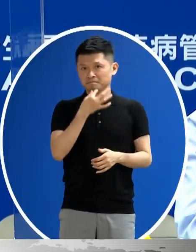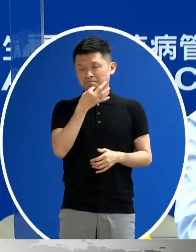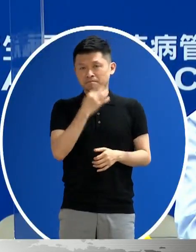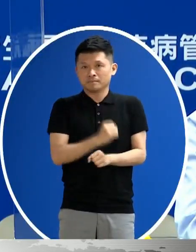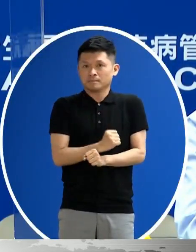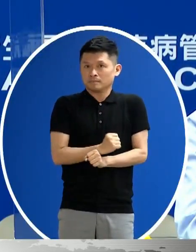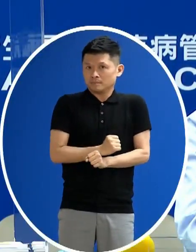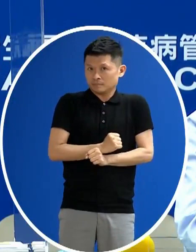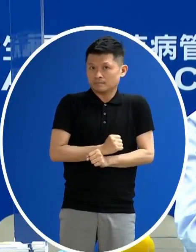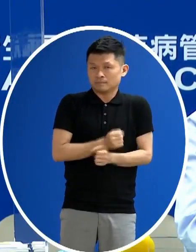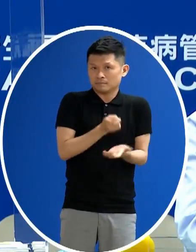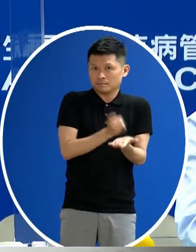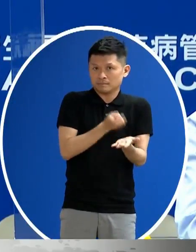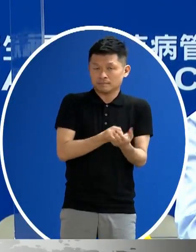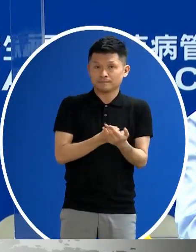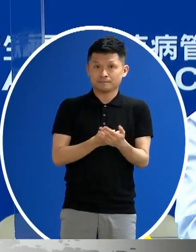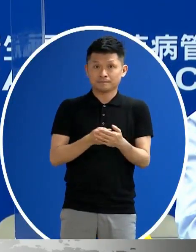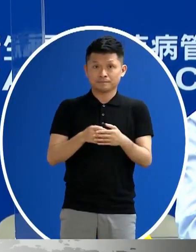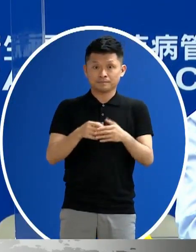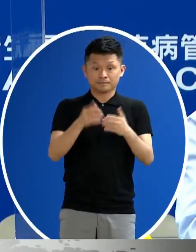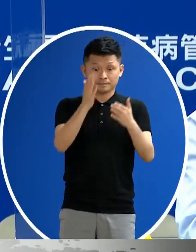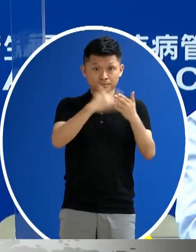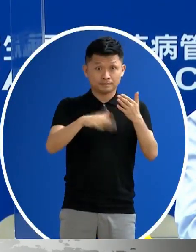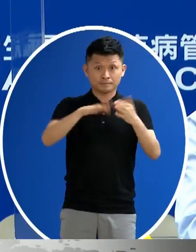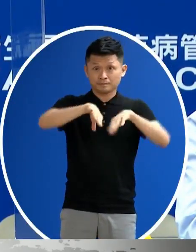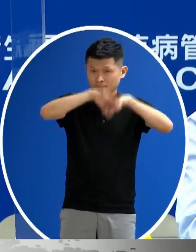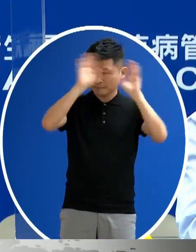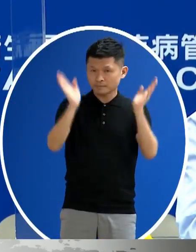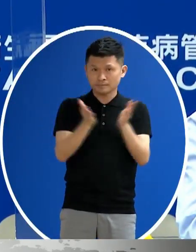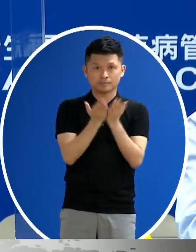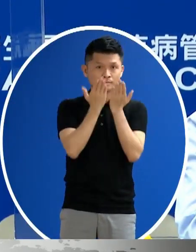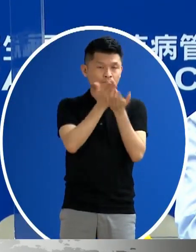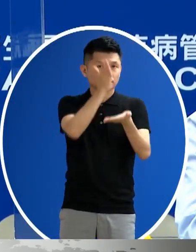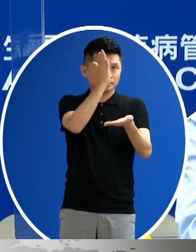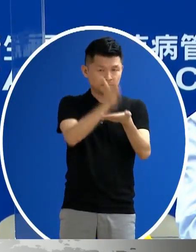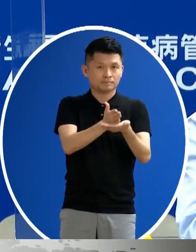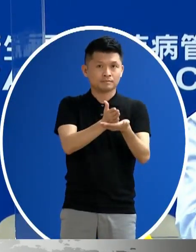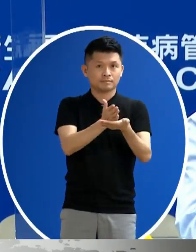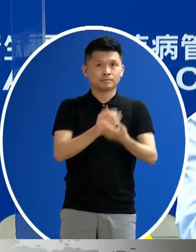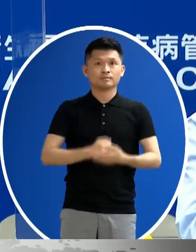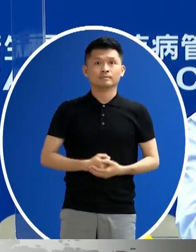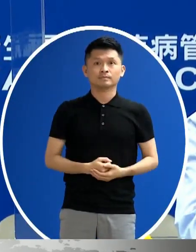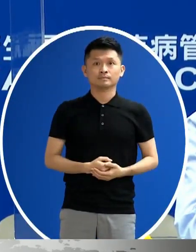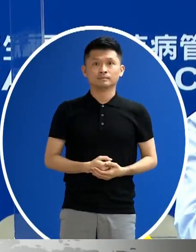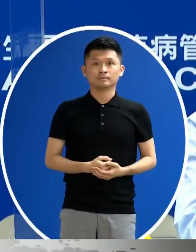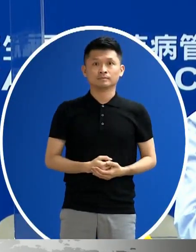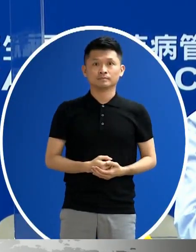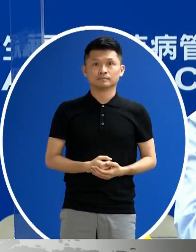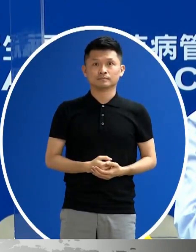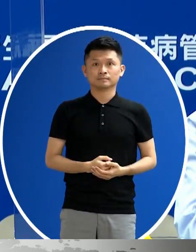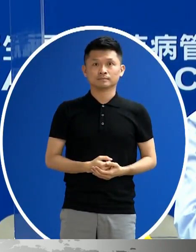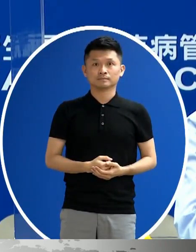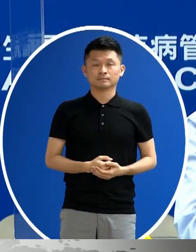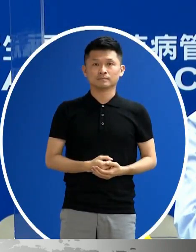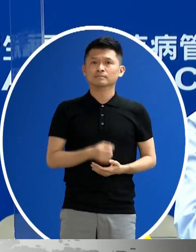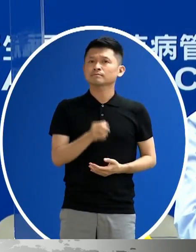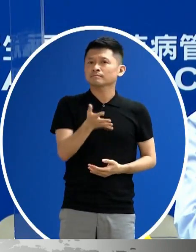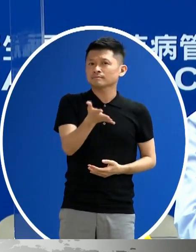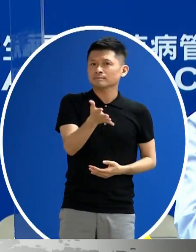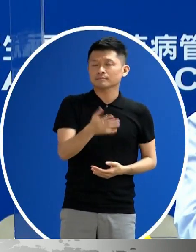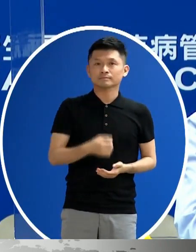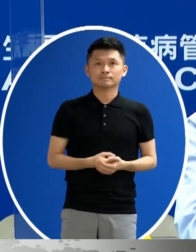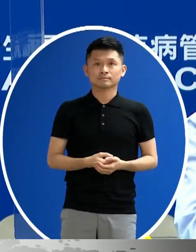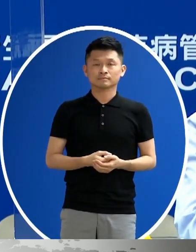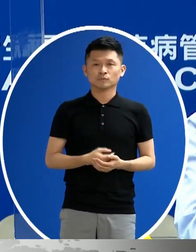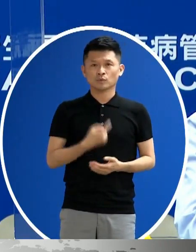We are being more cautious in handling this case. The whole school will close for 14 days. The reason for that is that we have strong suspicions that